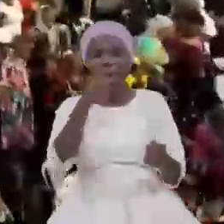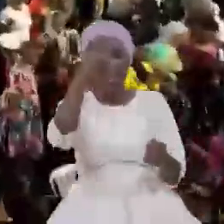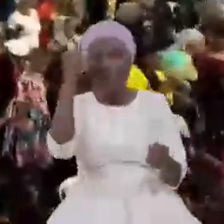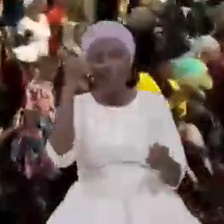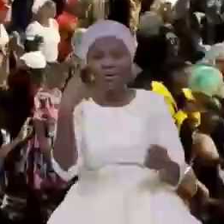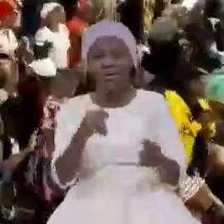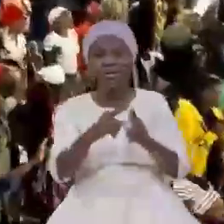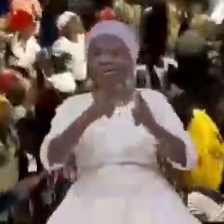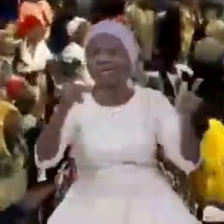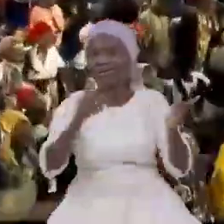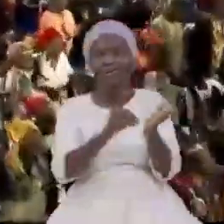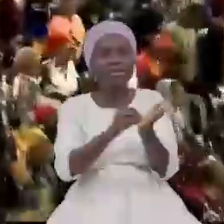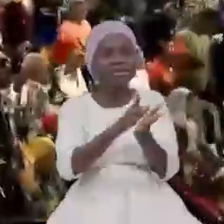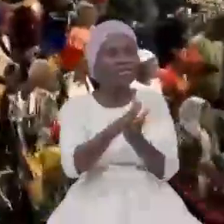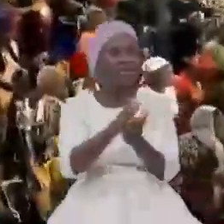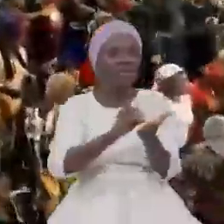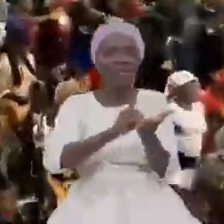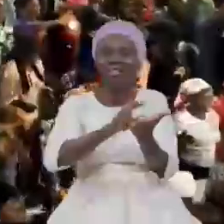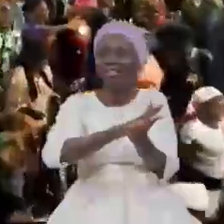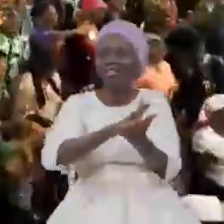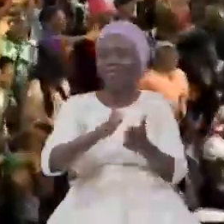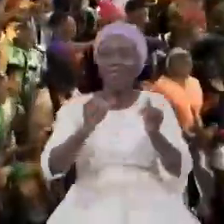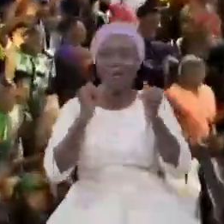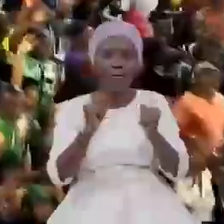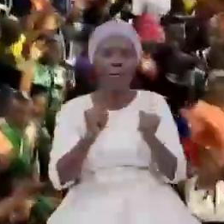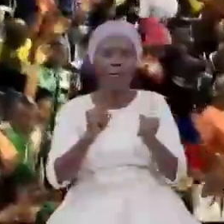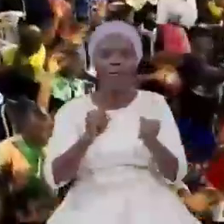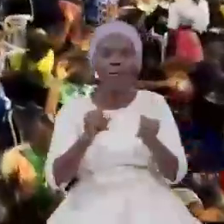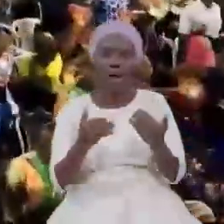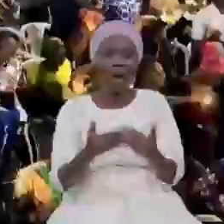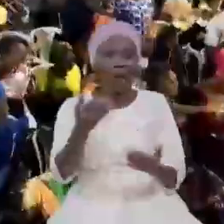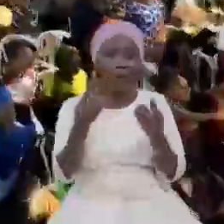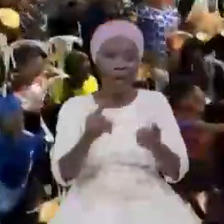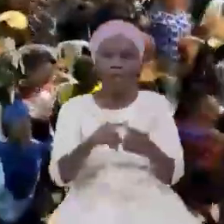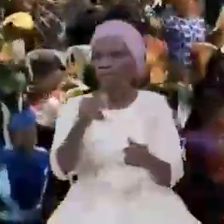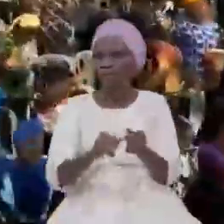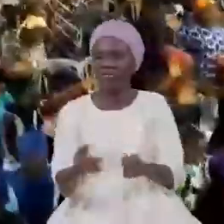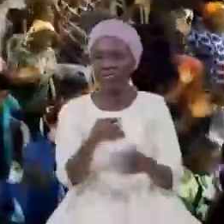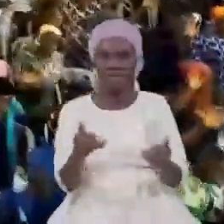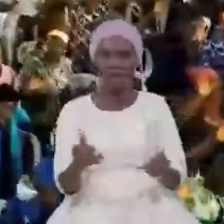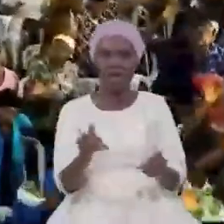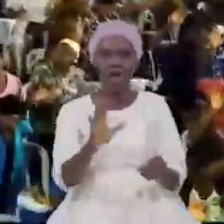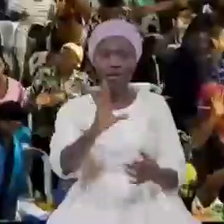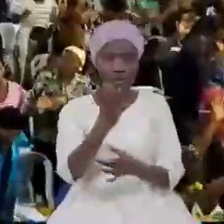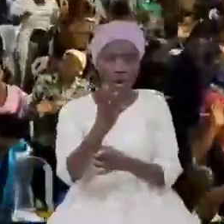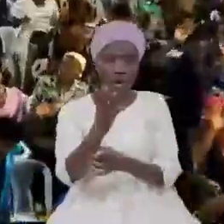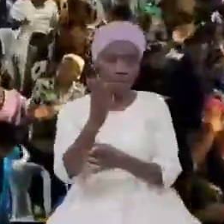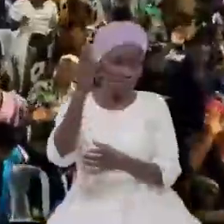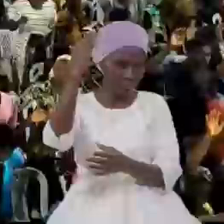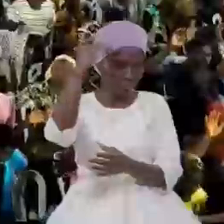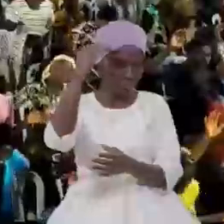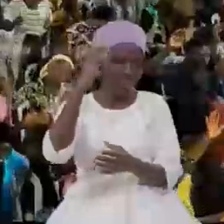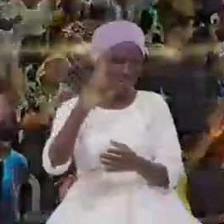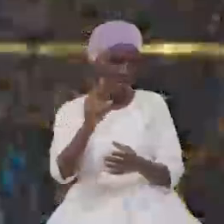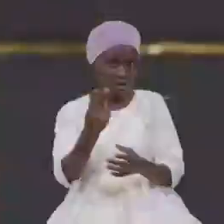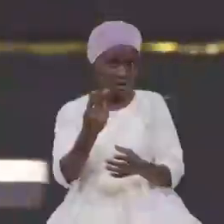supernatural is about to happen to everyone. You raise up your hand, you lay the other hand on yourself,